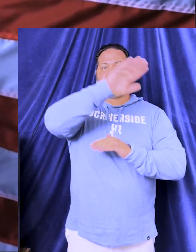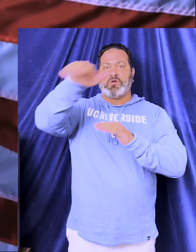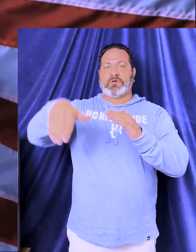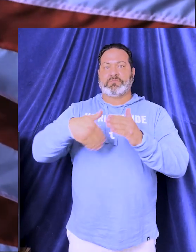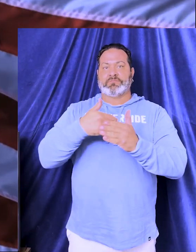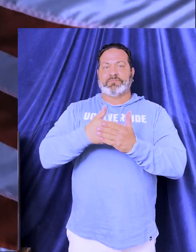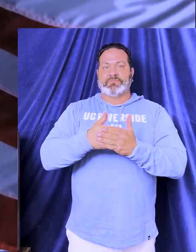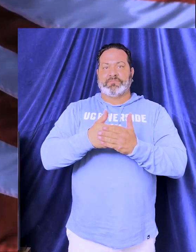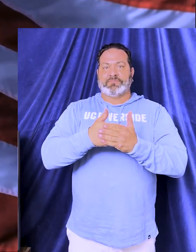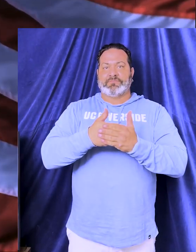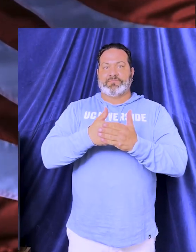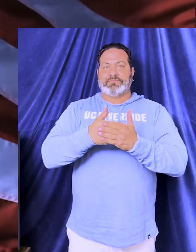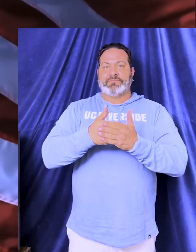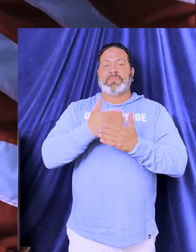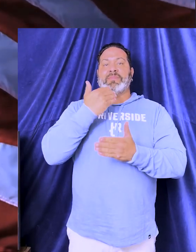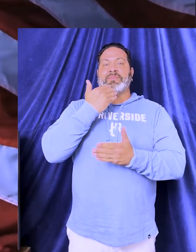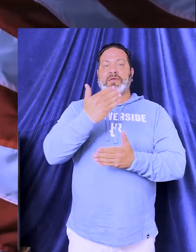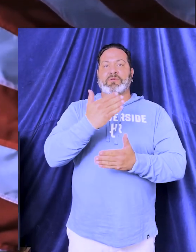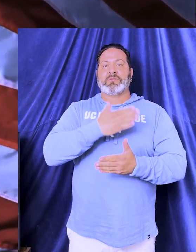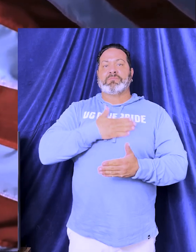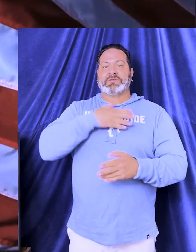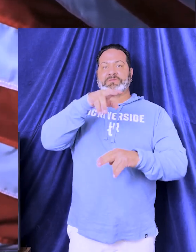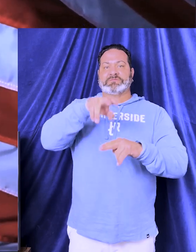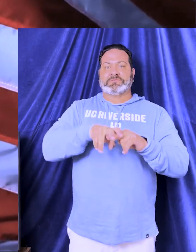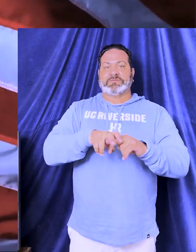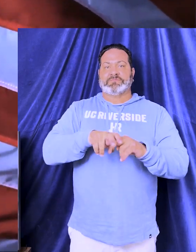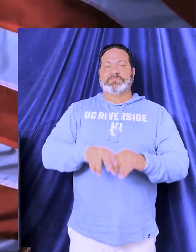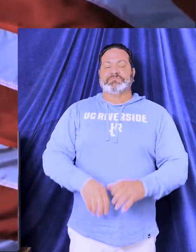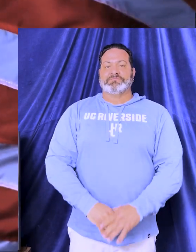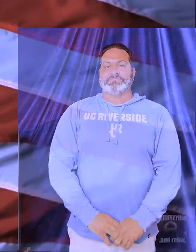all. Thank you. Please be seated.